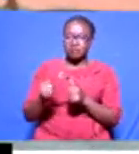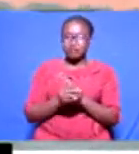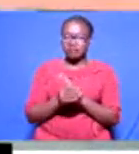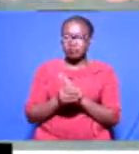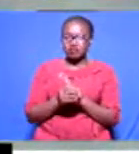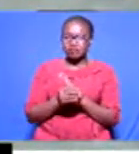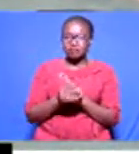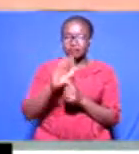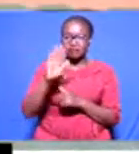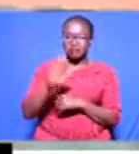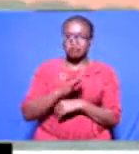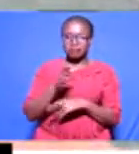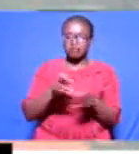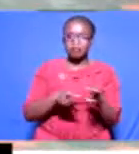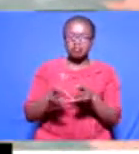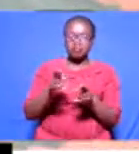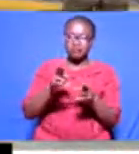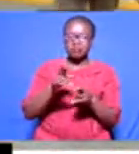Parliament buildings